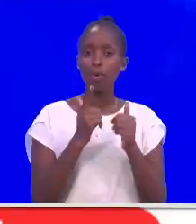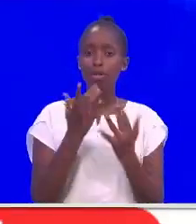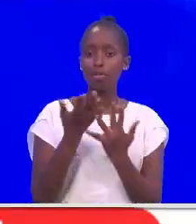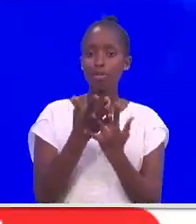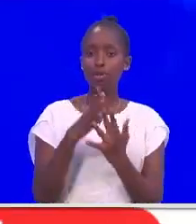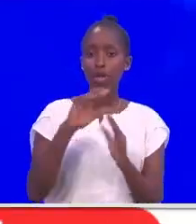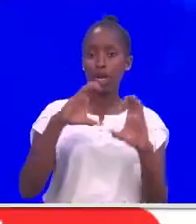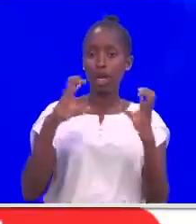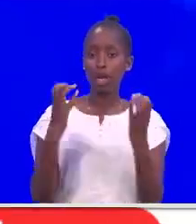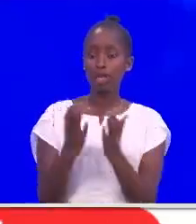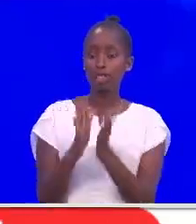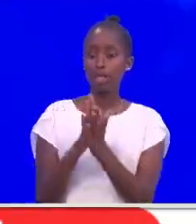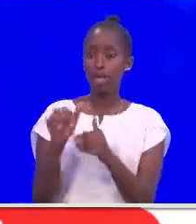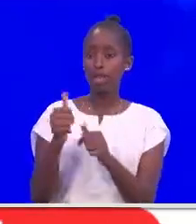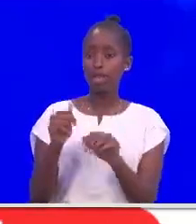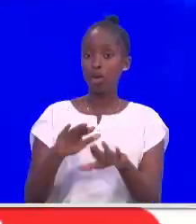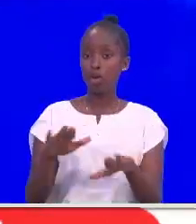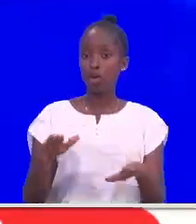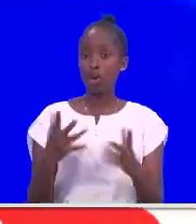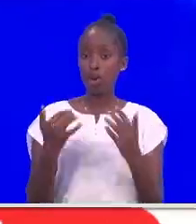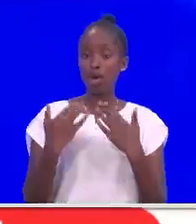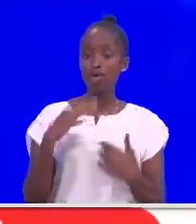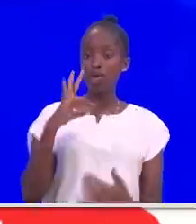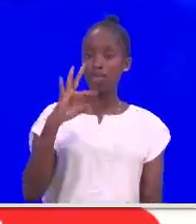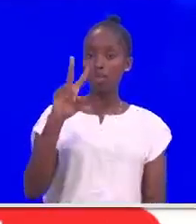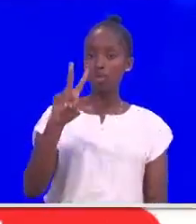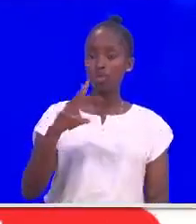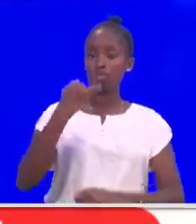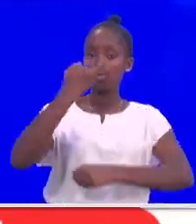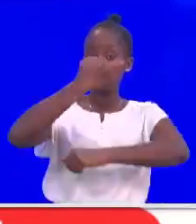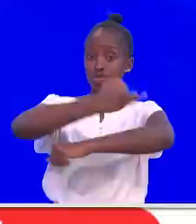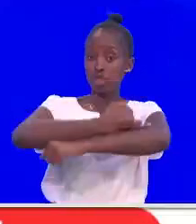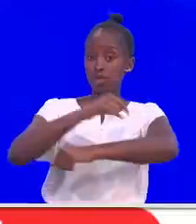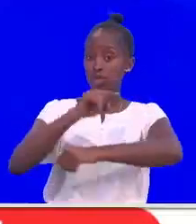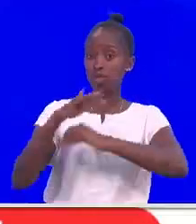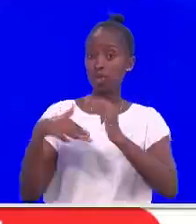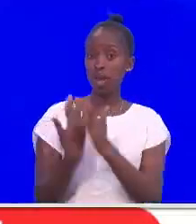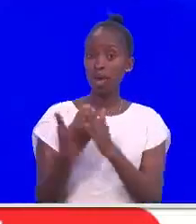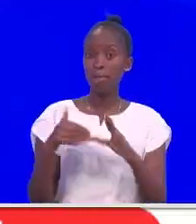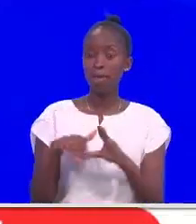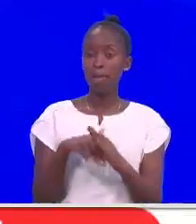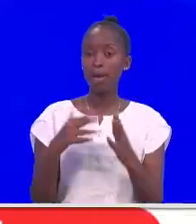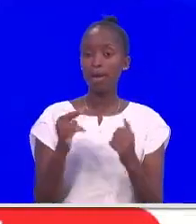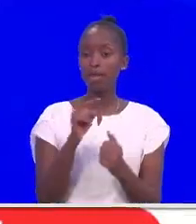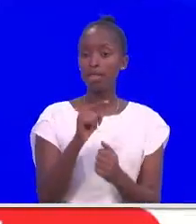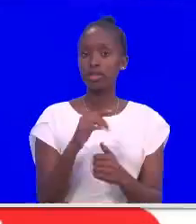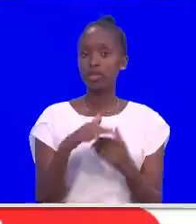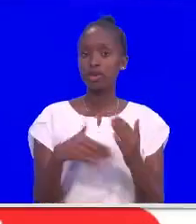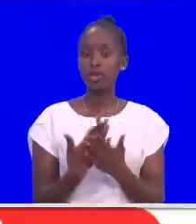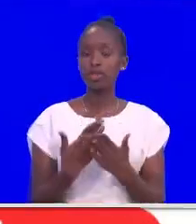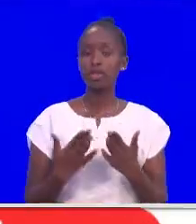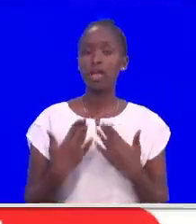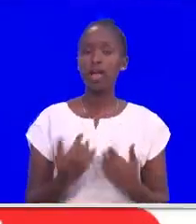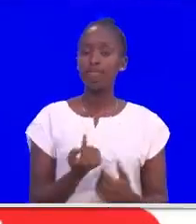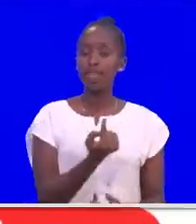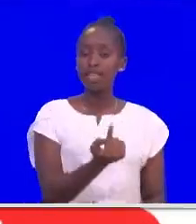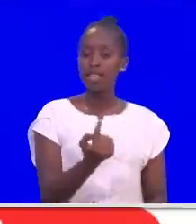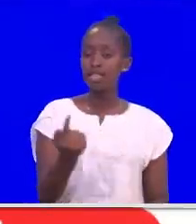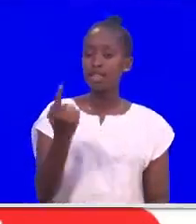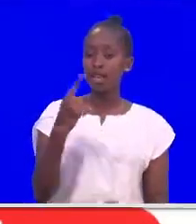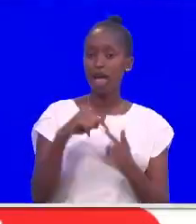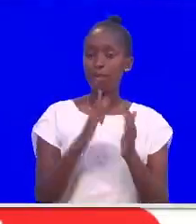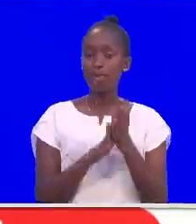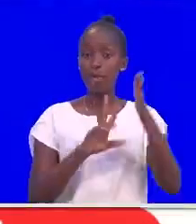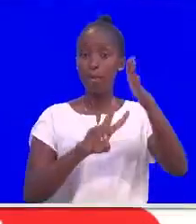have 32 institutions as our members, and so for the 32 institutions, every institution comes up with a